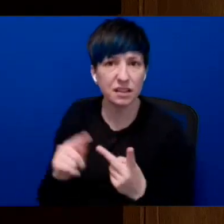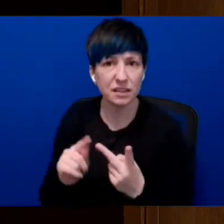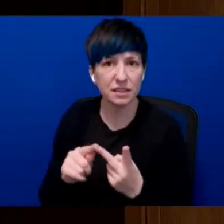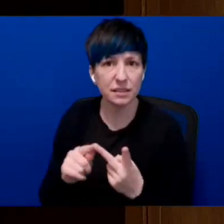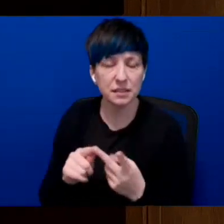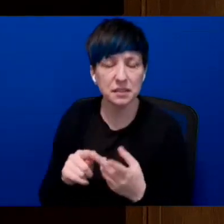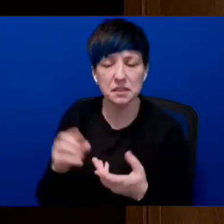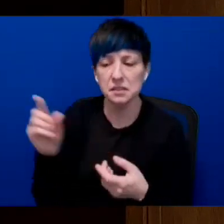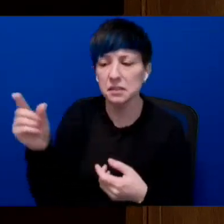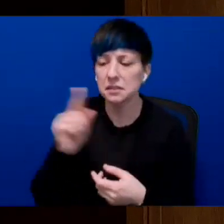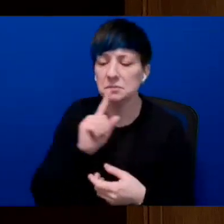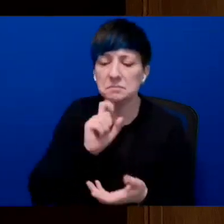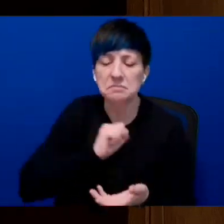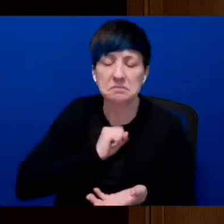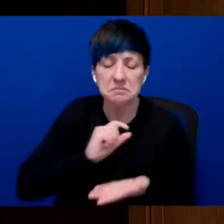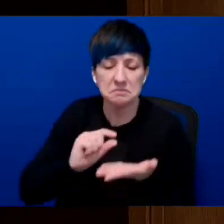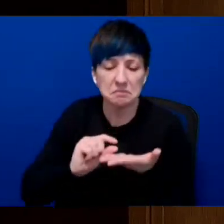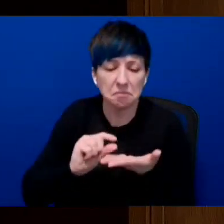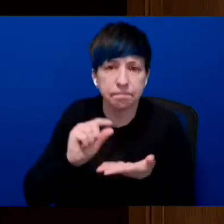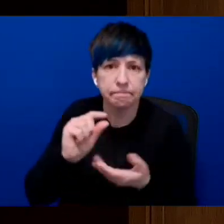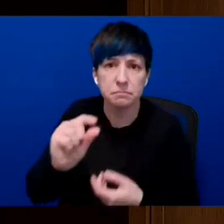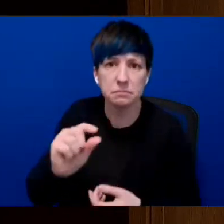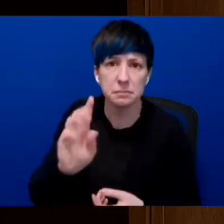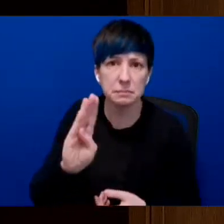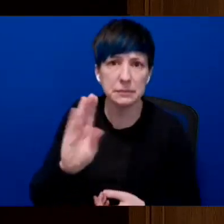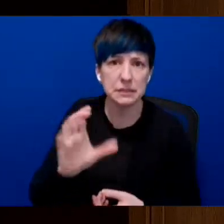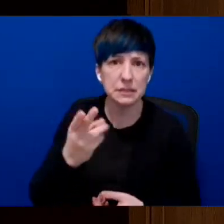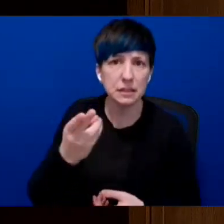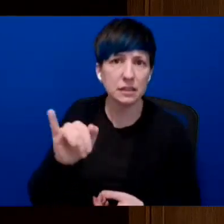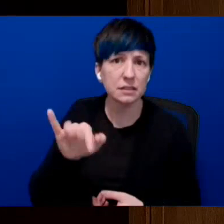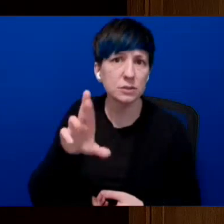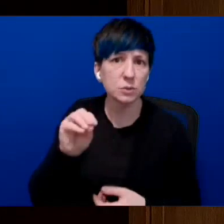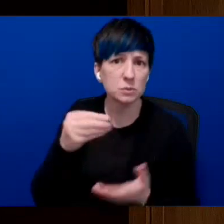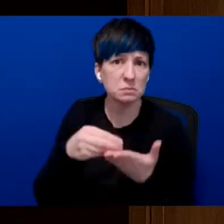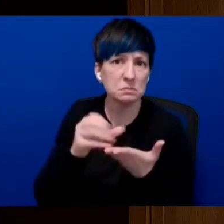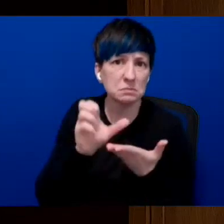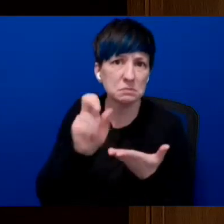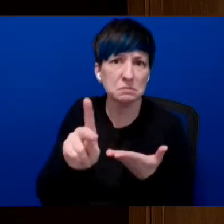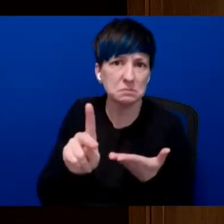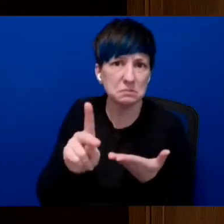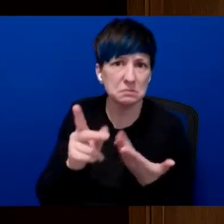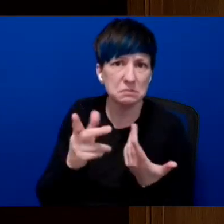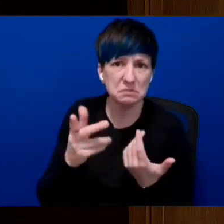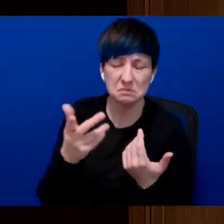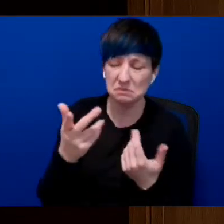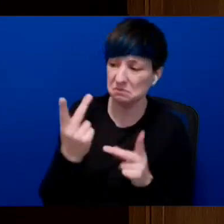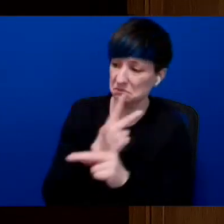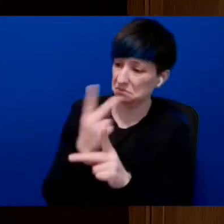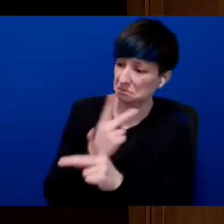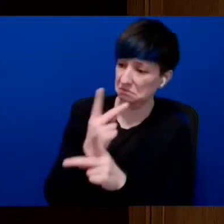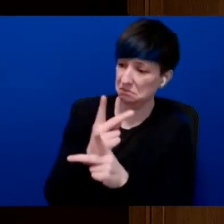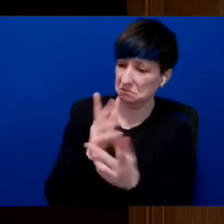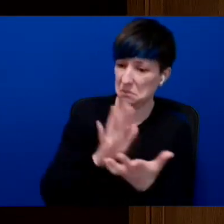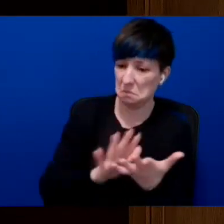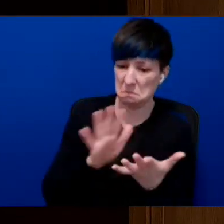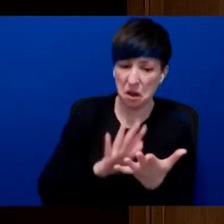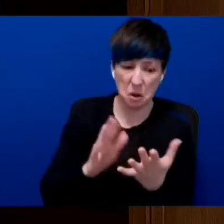BC Hydro that works out to about 25 cents per day.